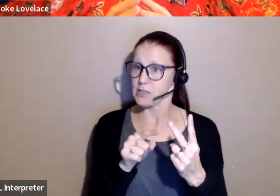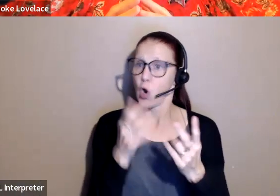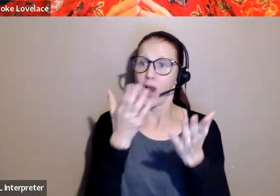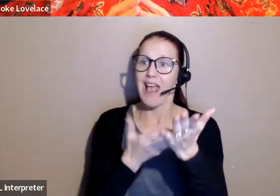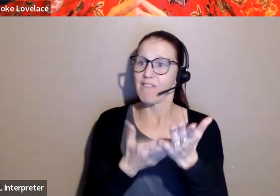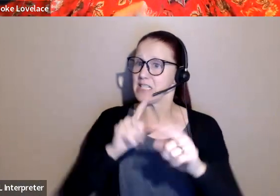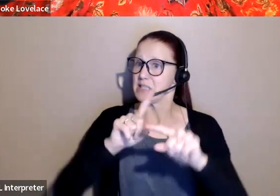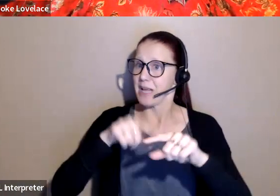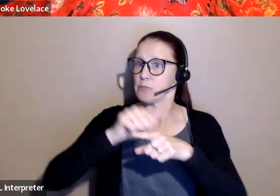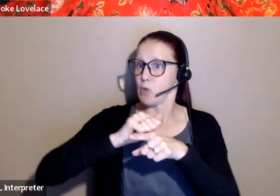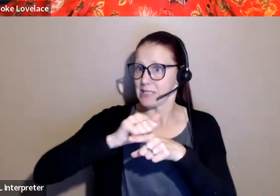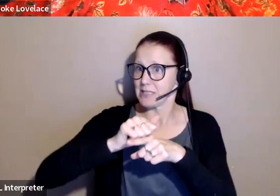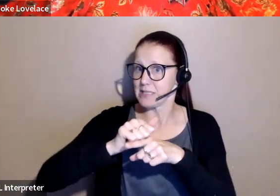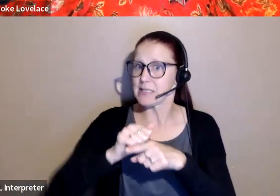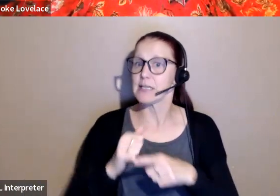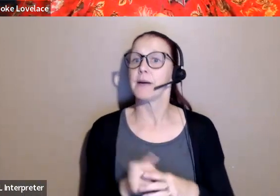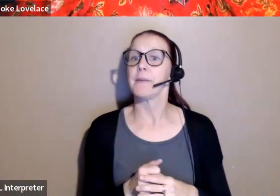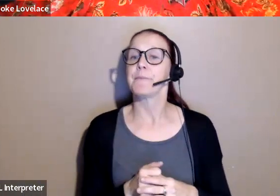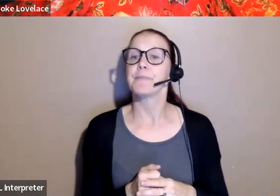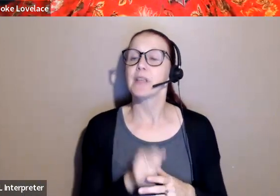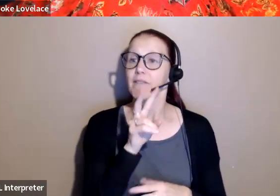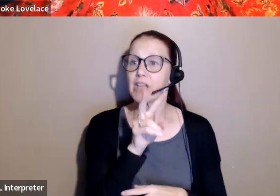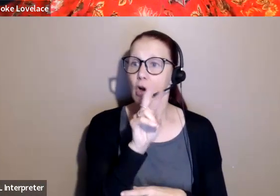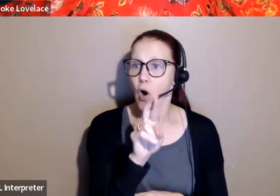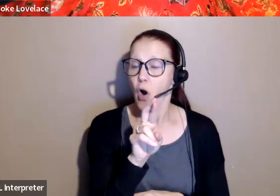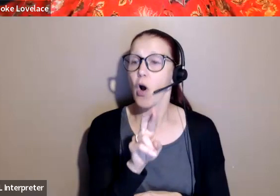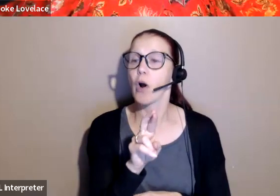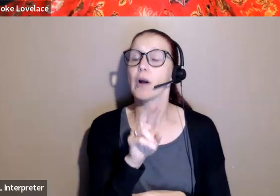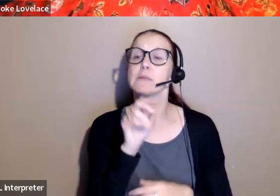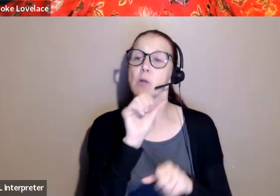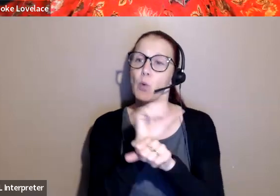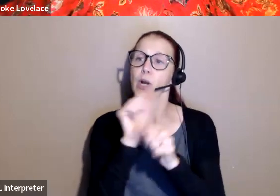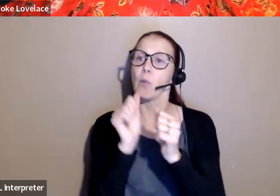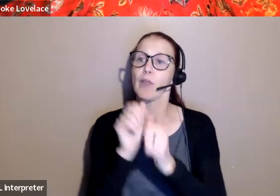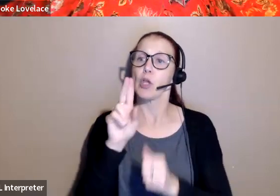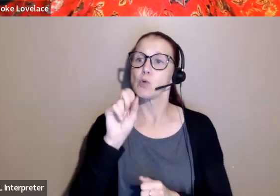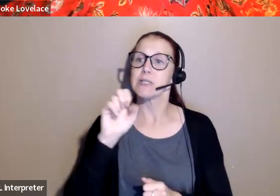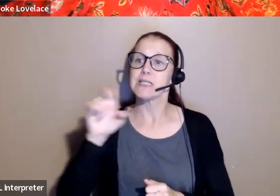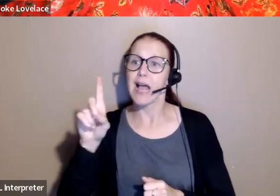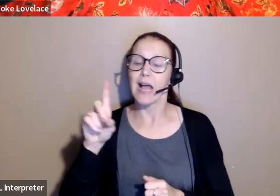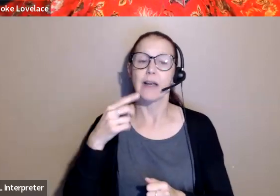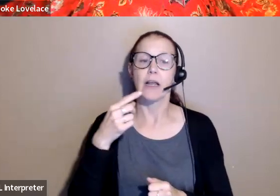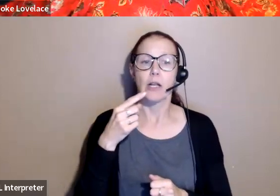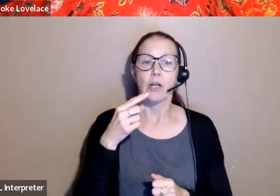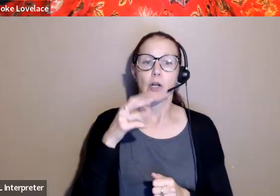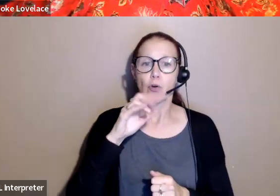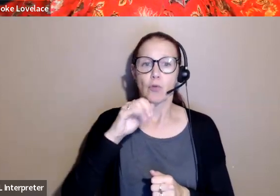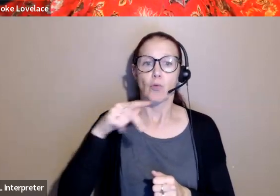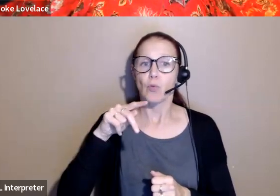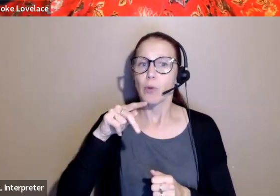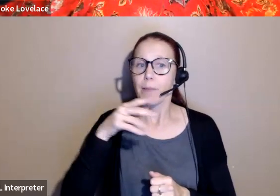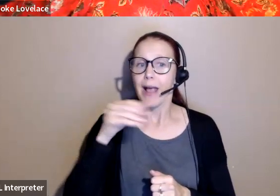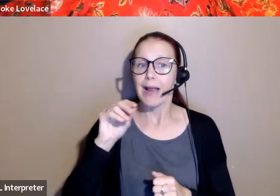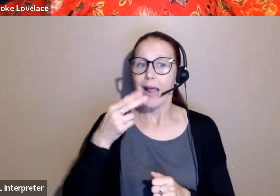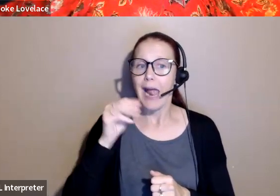evidence-based practices. And so Voc Rehab has been working with the USED and Griff and Hammes to do these trainings